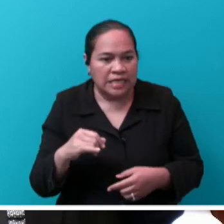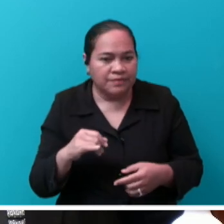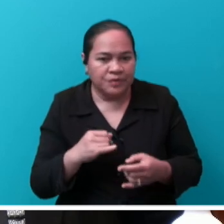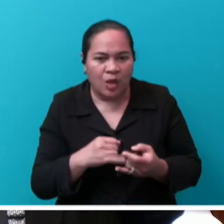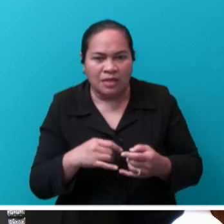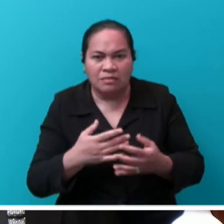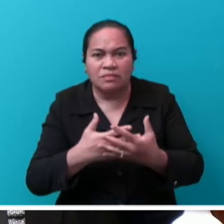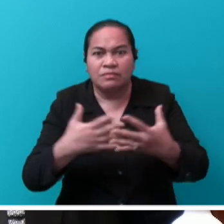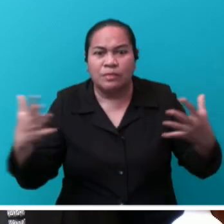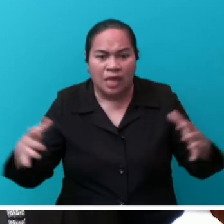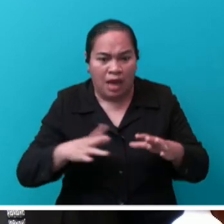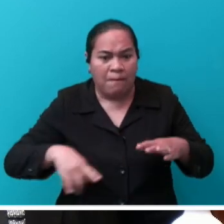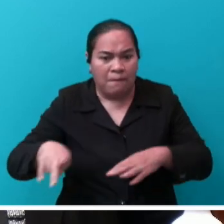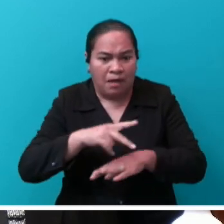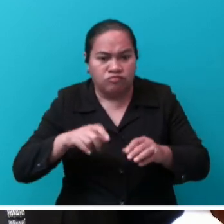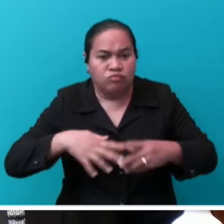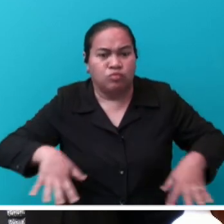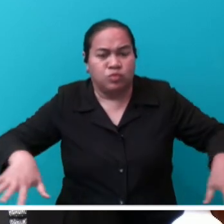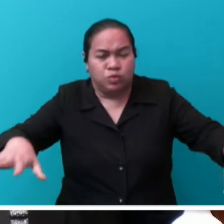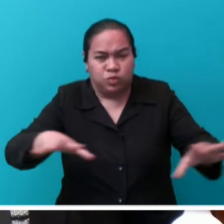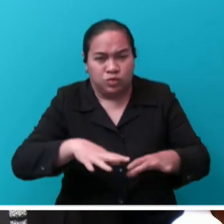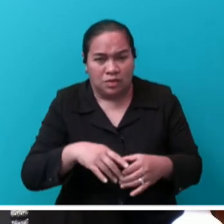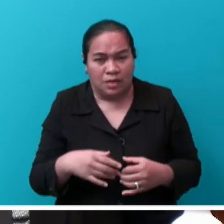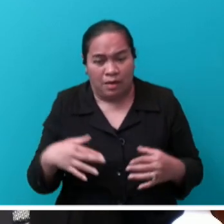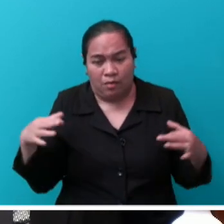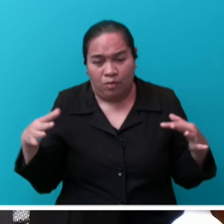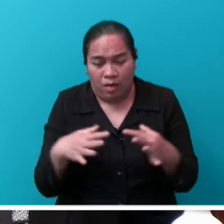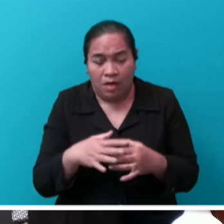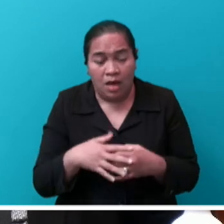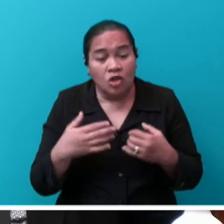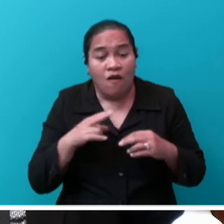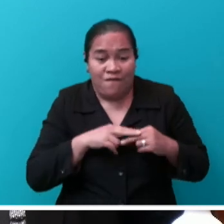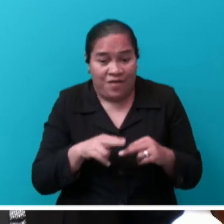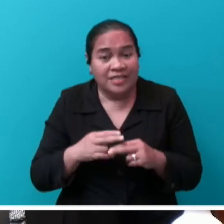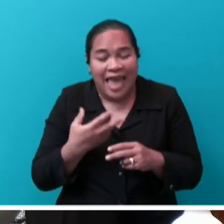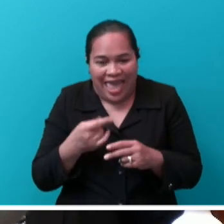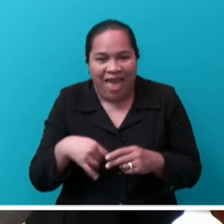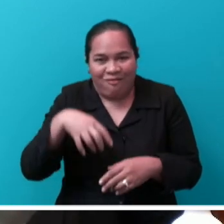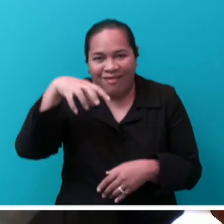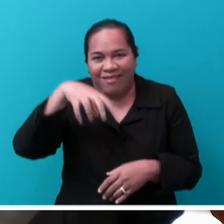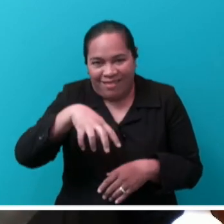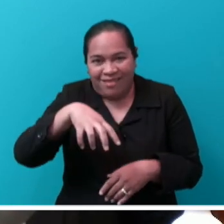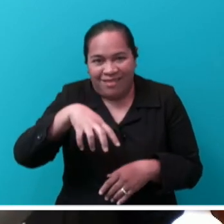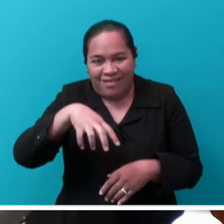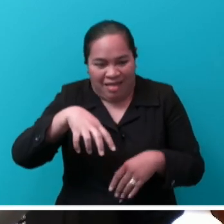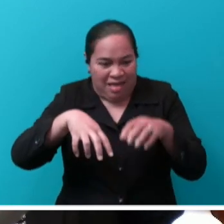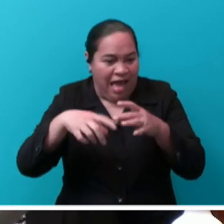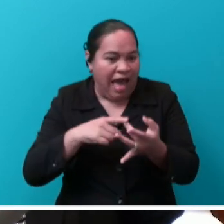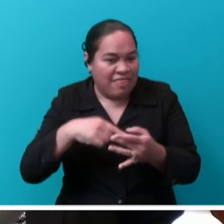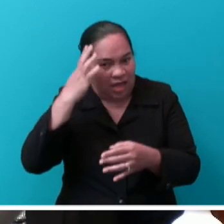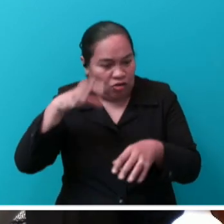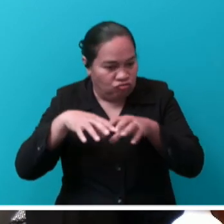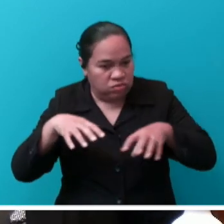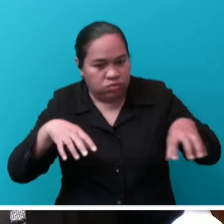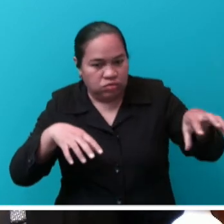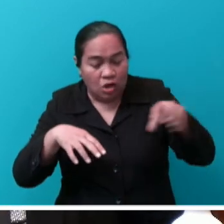it does actually provide an opportunity for Fiji. We normally have a booth that profiles our